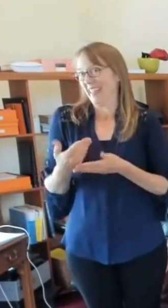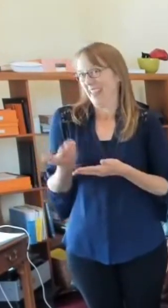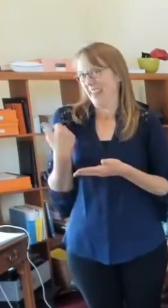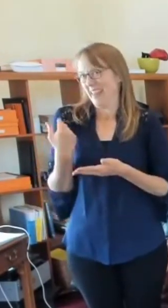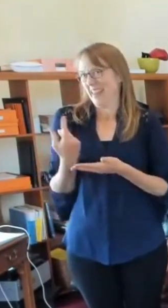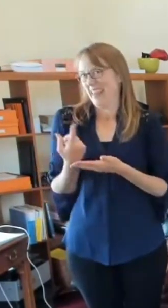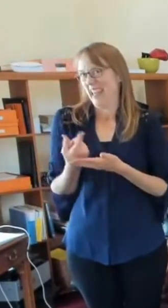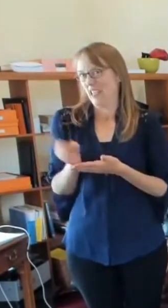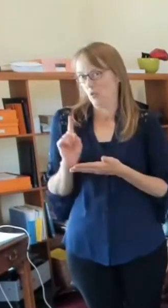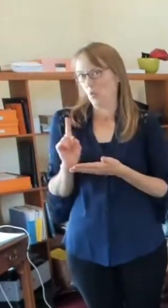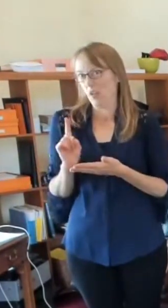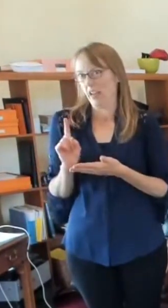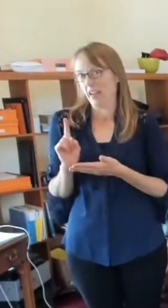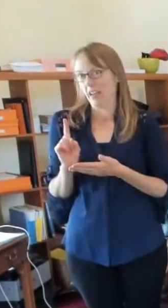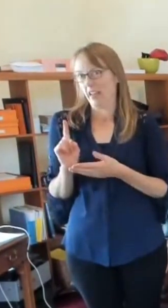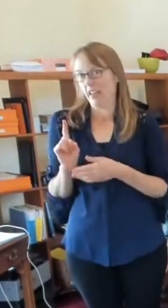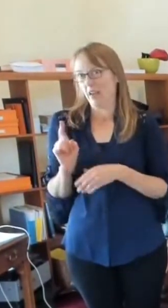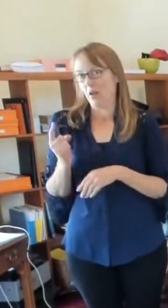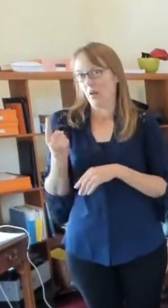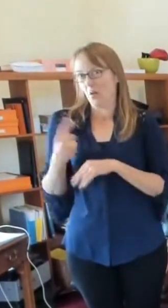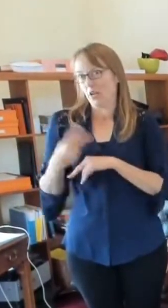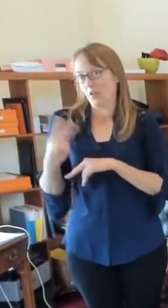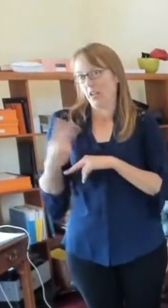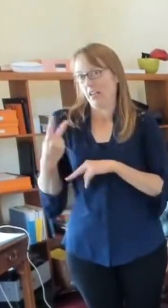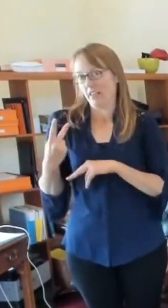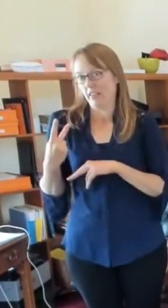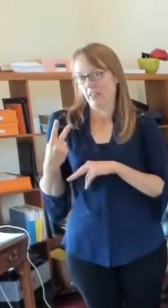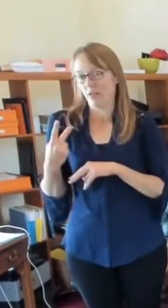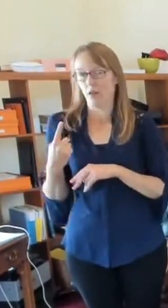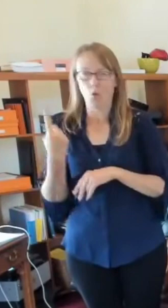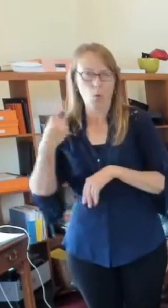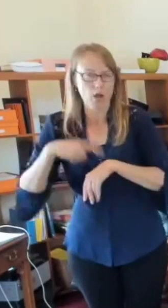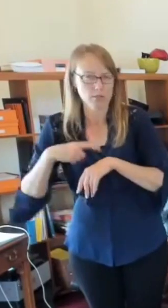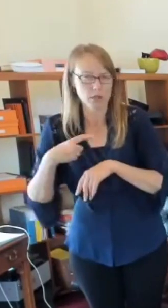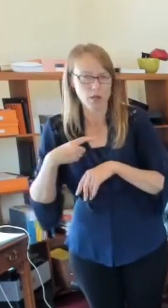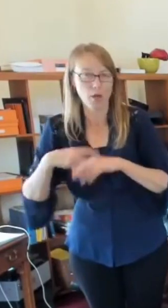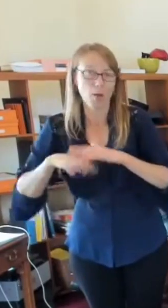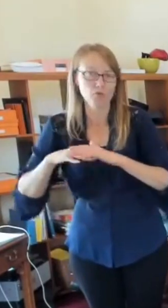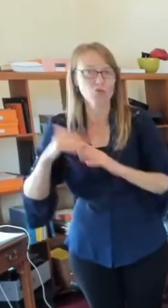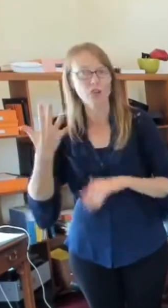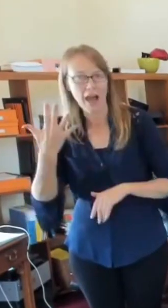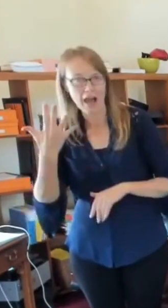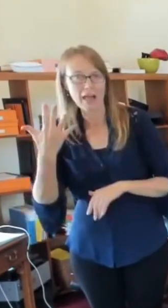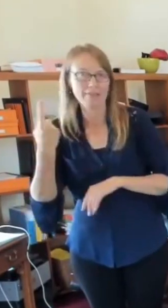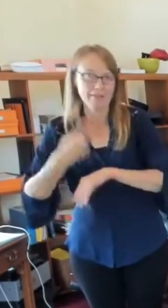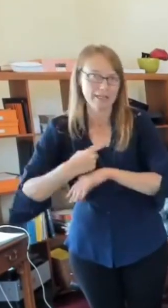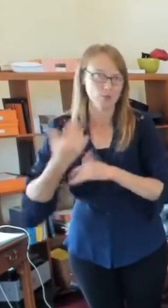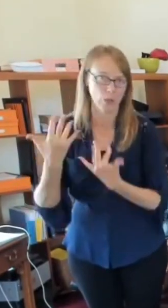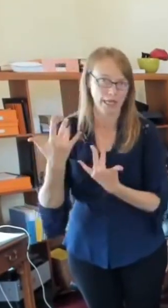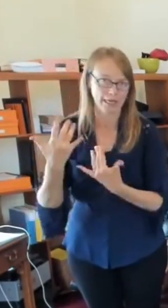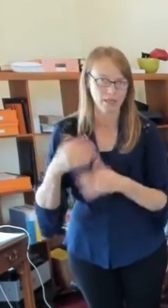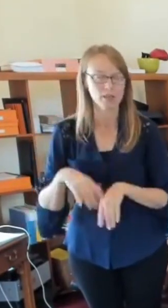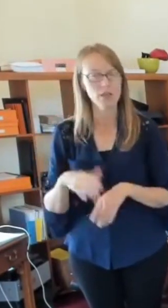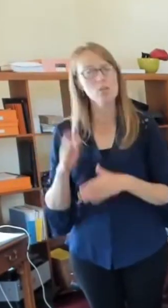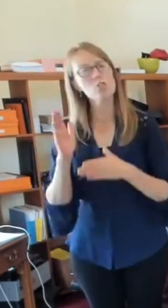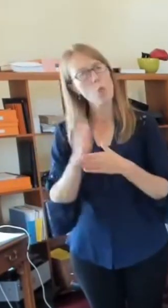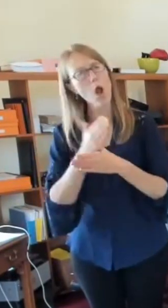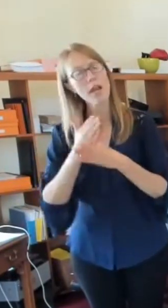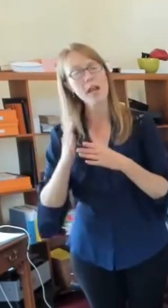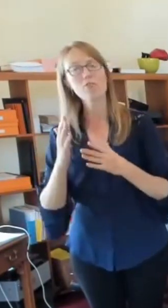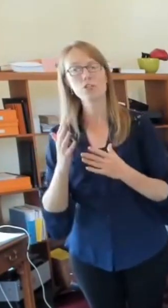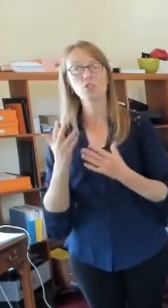day it was up to almost 5. So it's running at about 4 days to get the results of a test back. That's